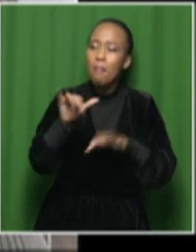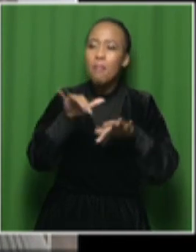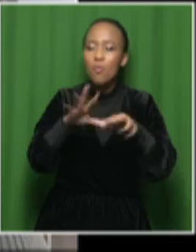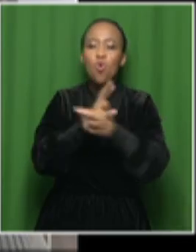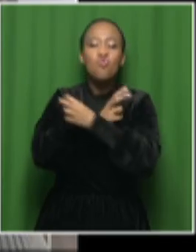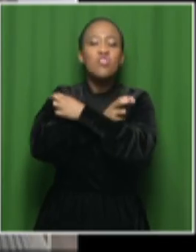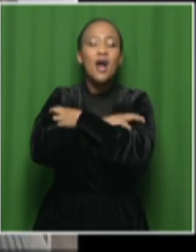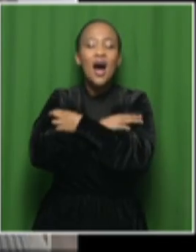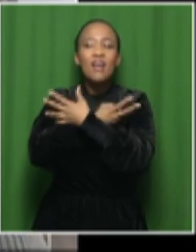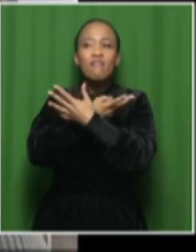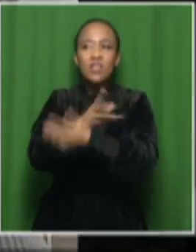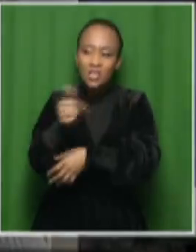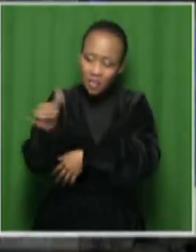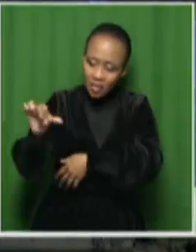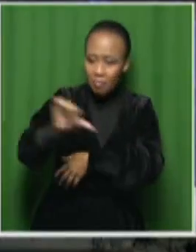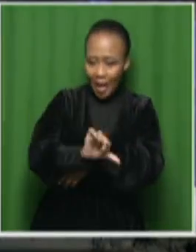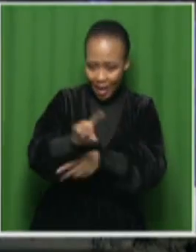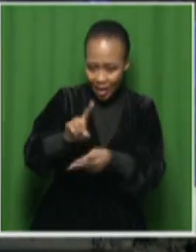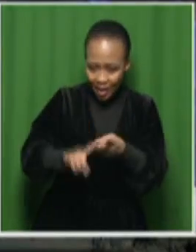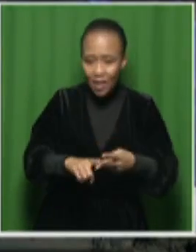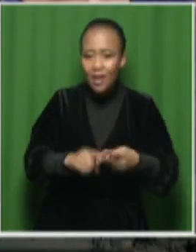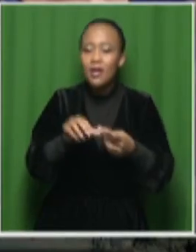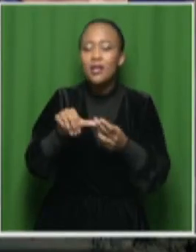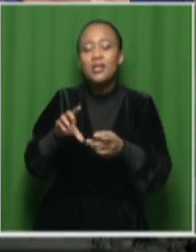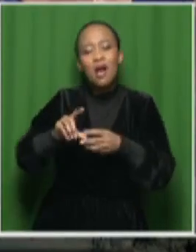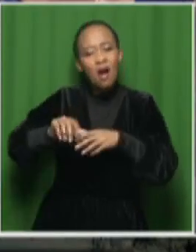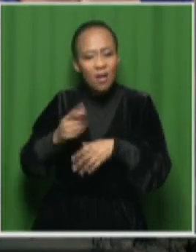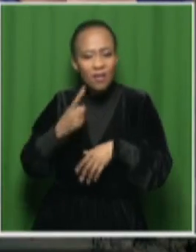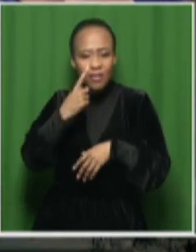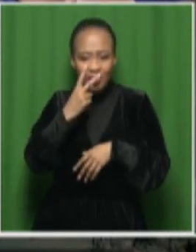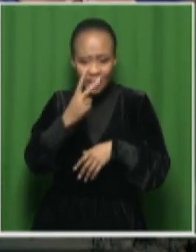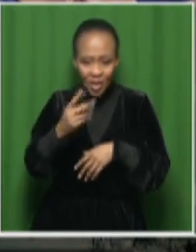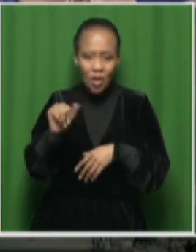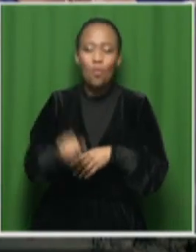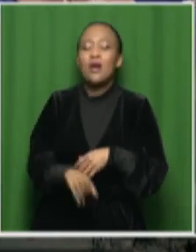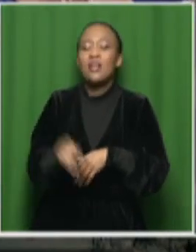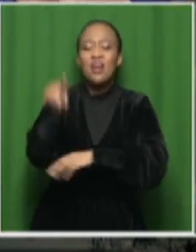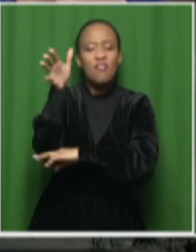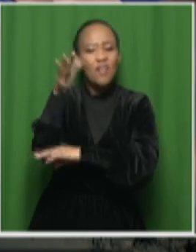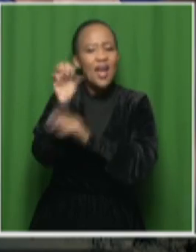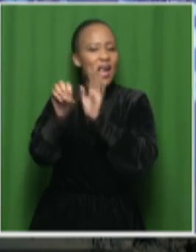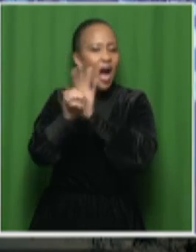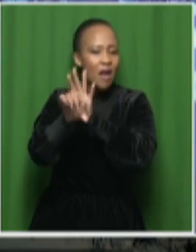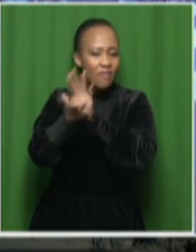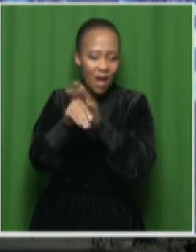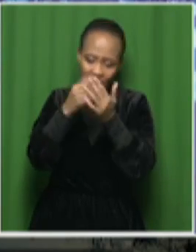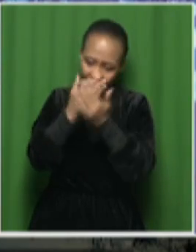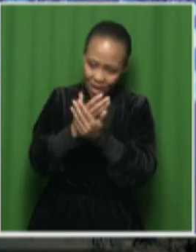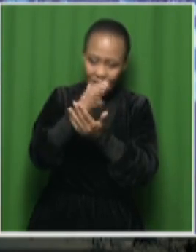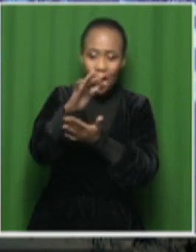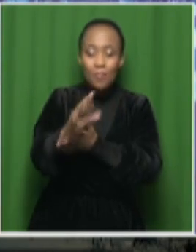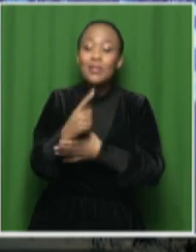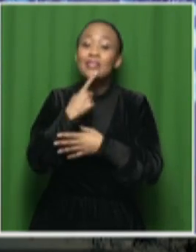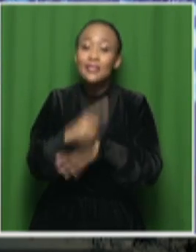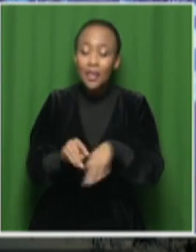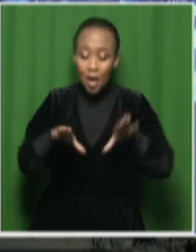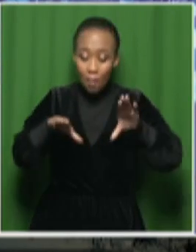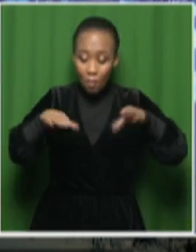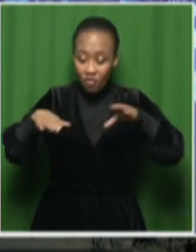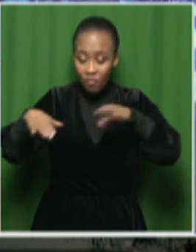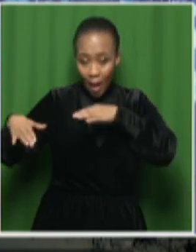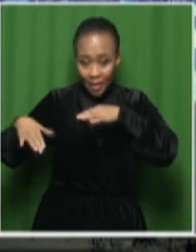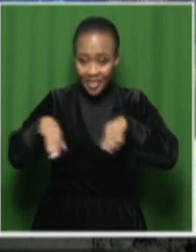a banning the flag advert and things like that. We are not saying those movements are effective or those steps are